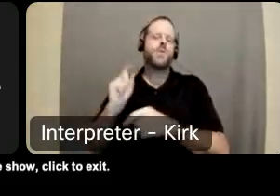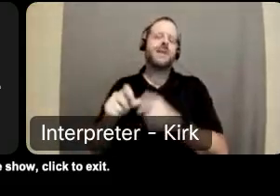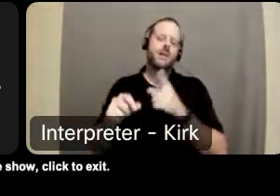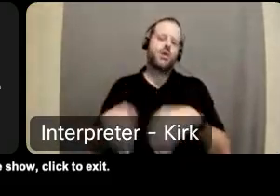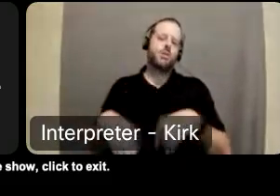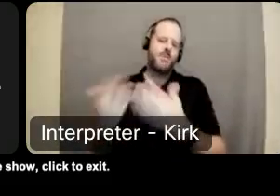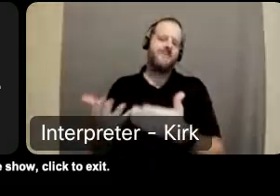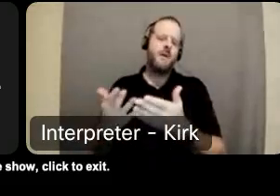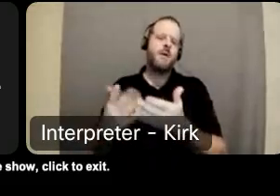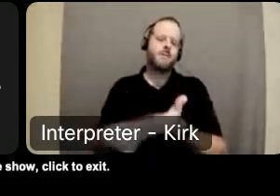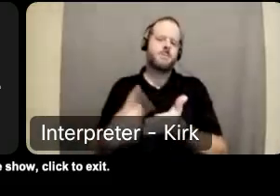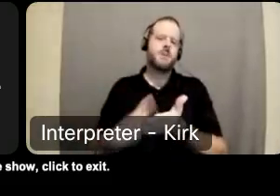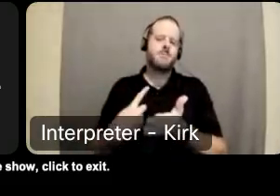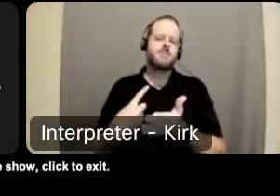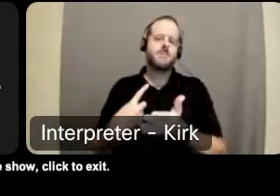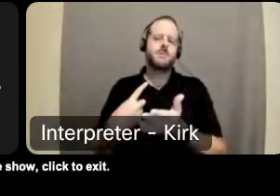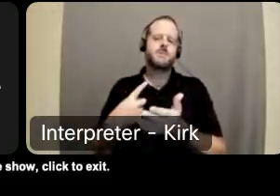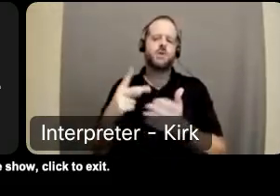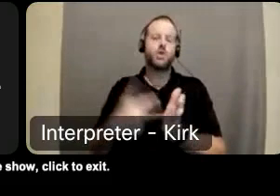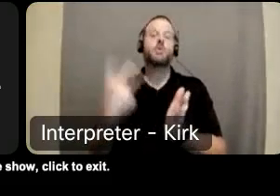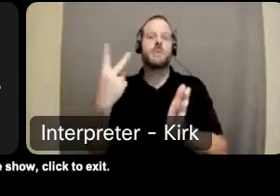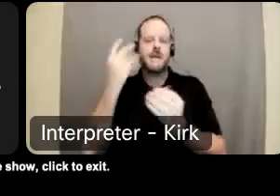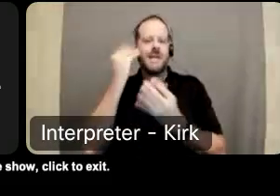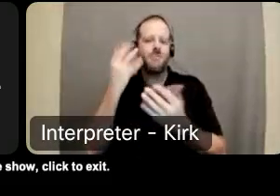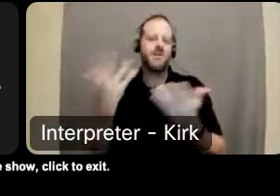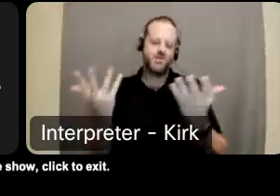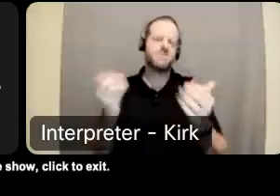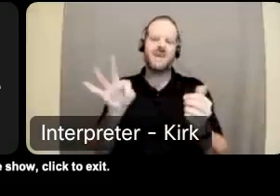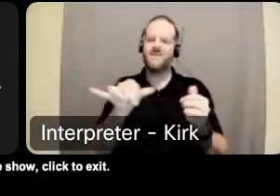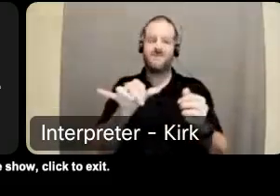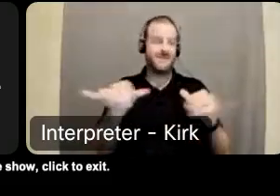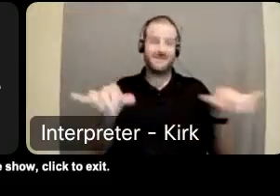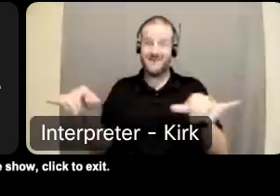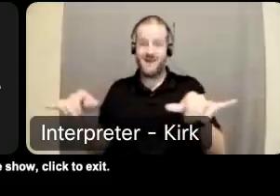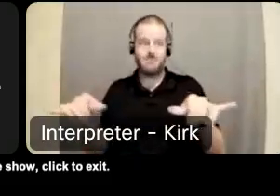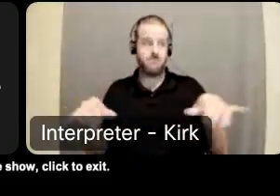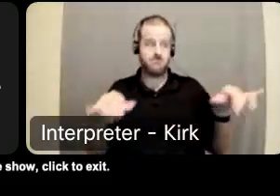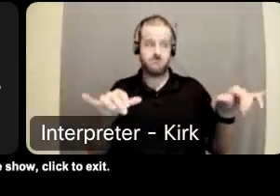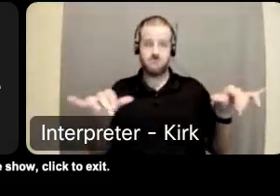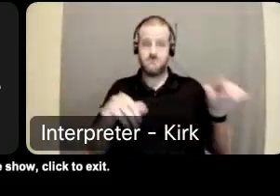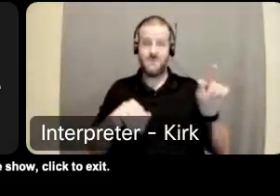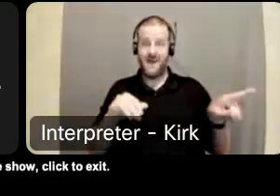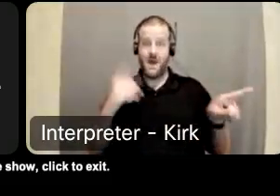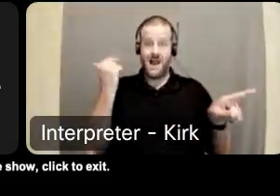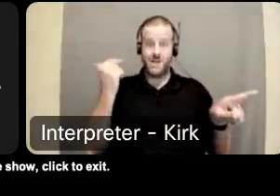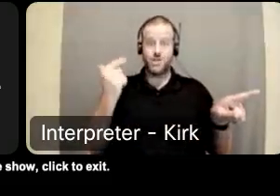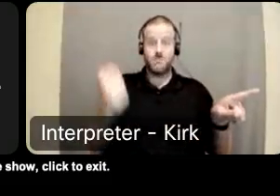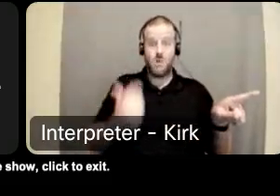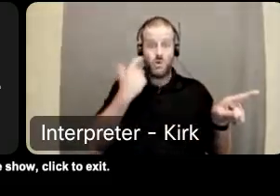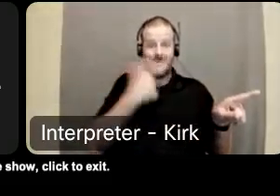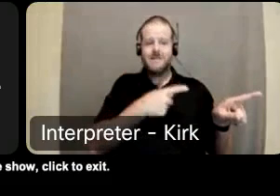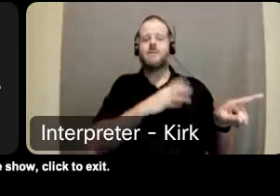provide sometimes duplicate information if the same testing results is what's the most current, if that makes sense.